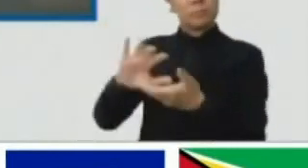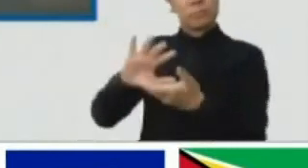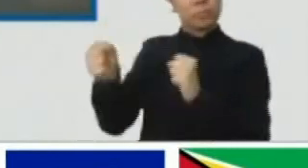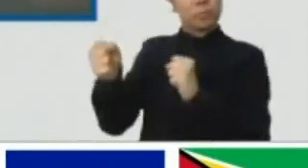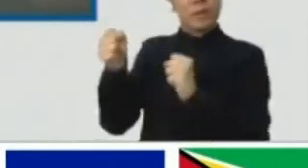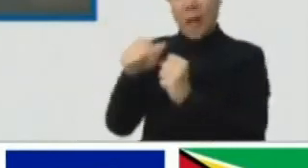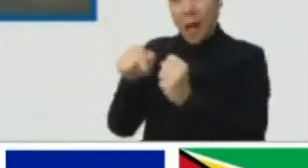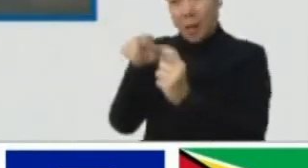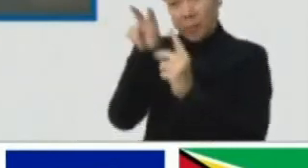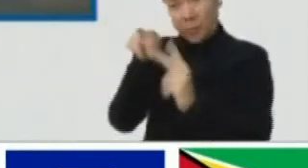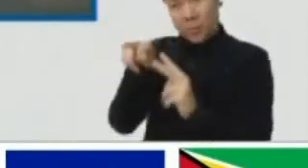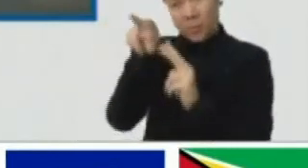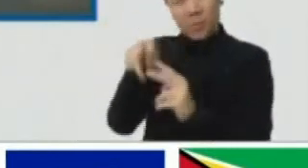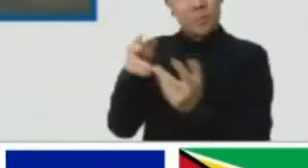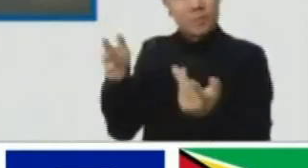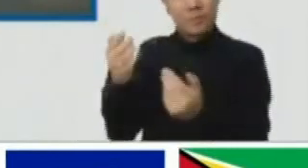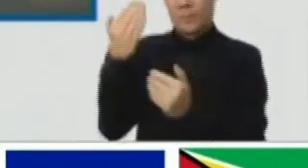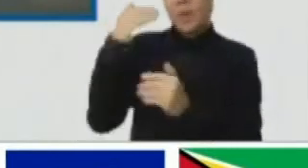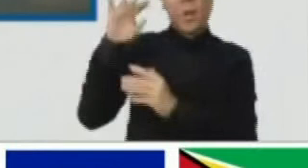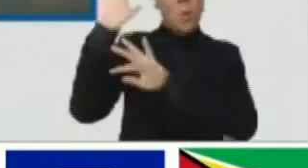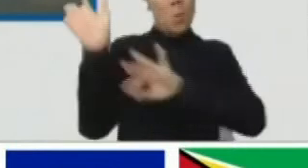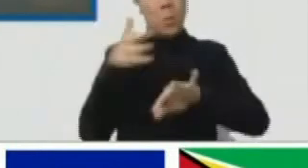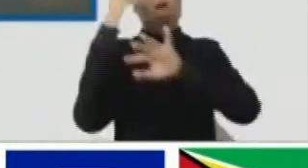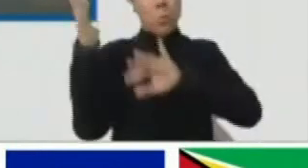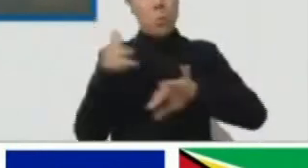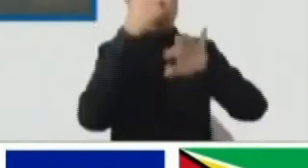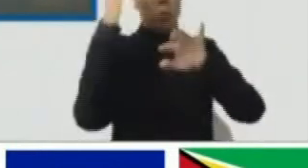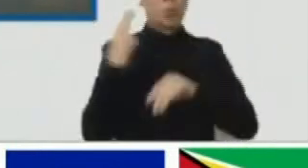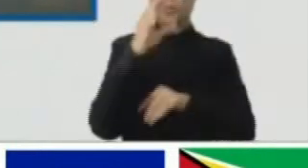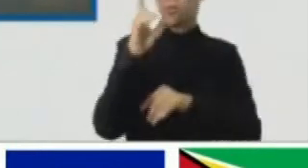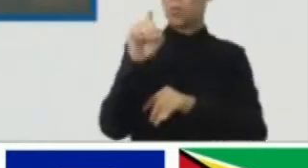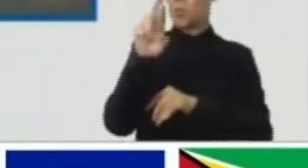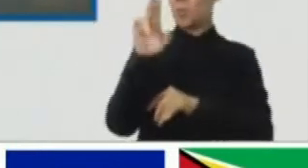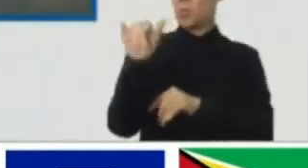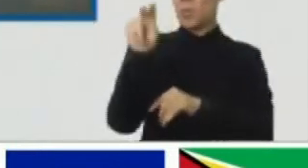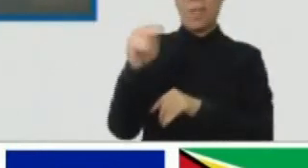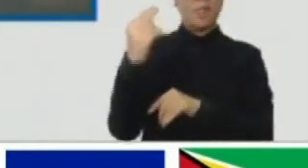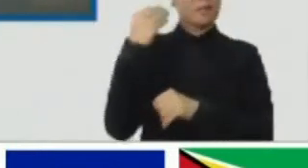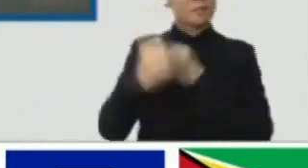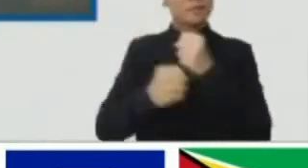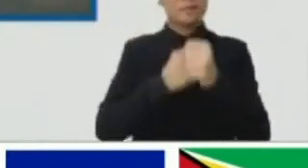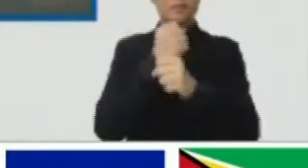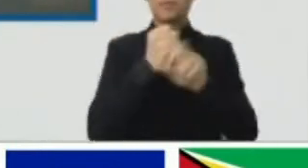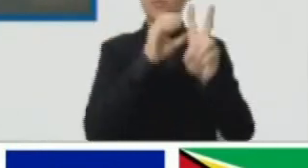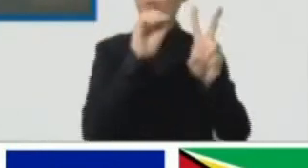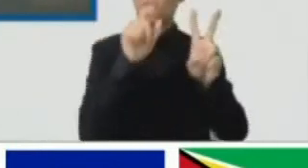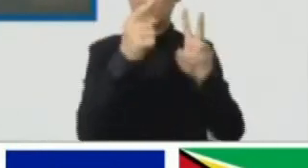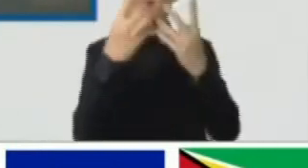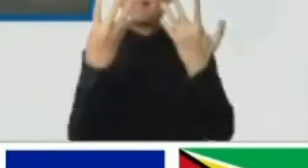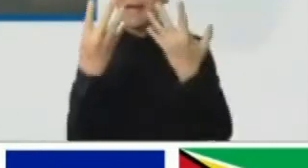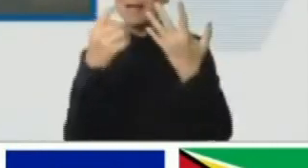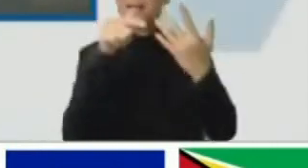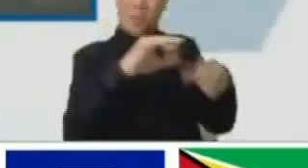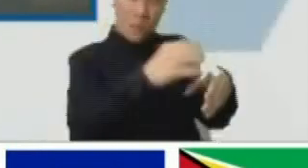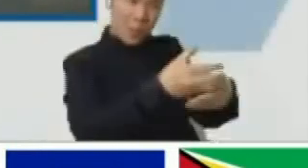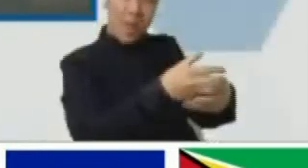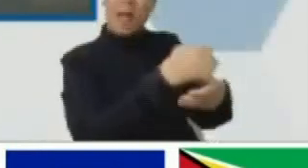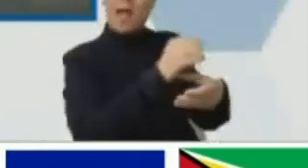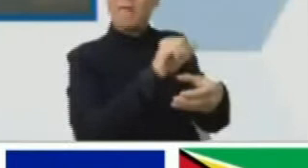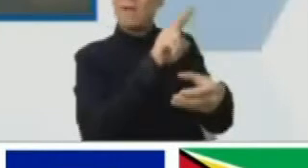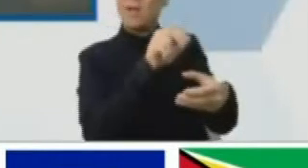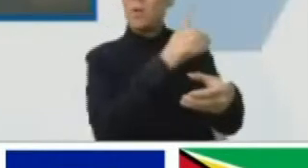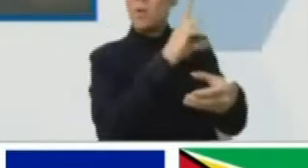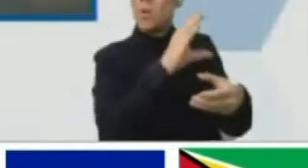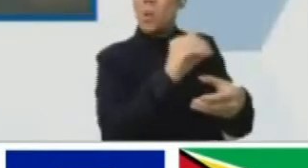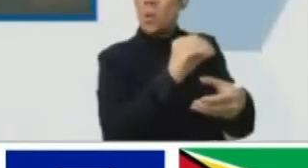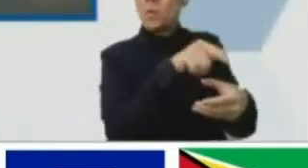Hurricane Dorian in the Bahamas in 2019 had a strong impact in the islands of Abaco. The touristic